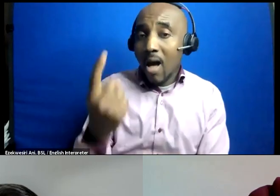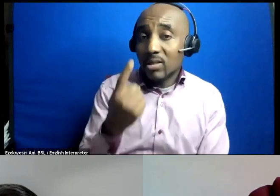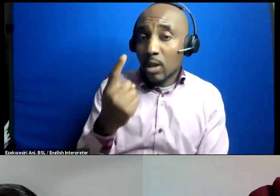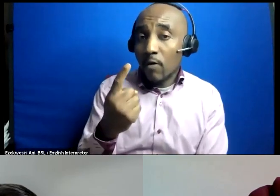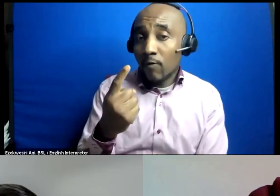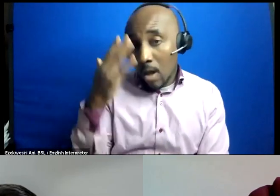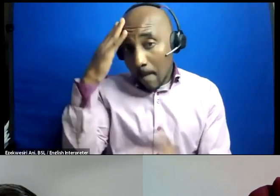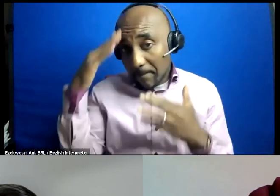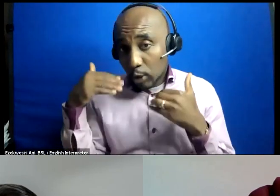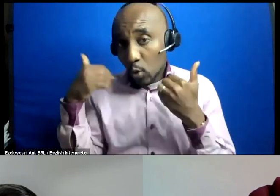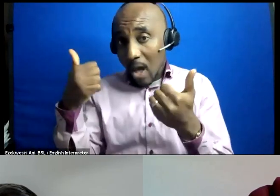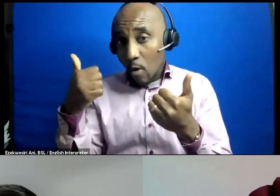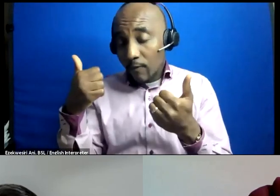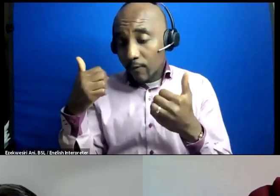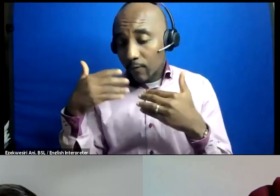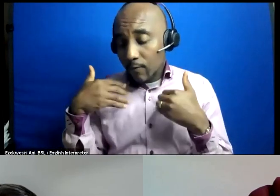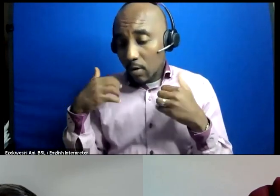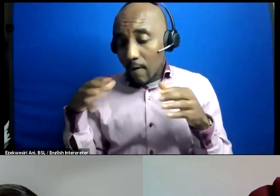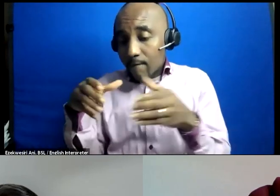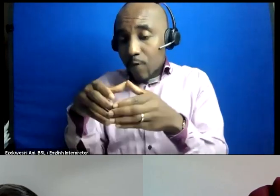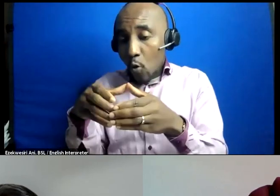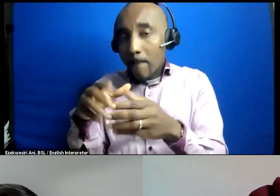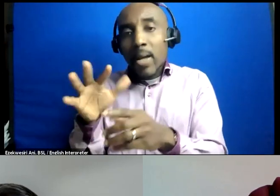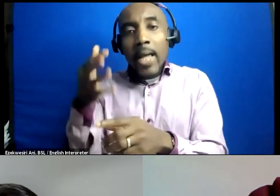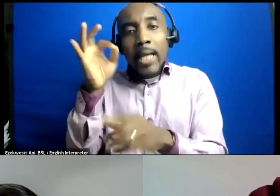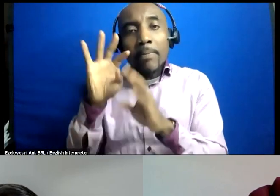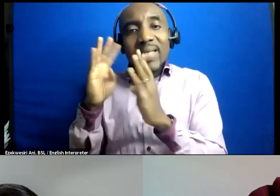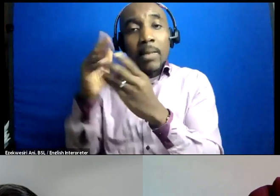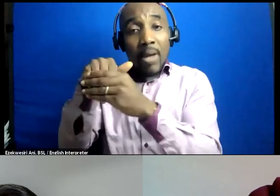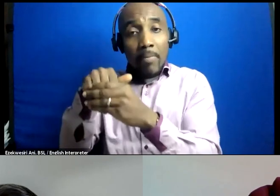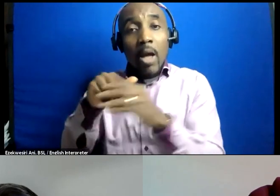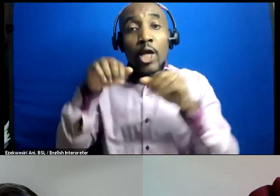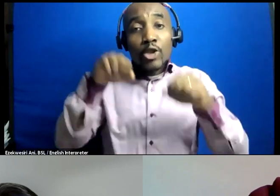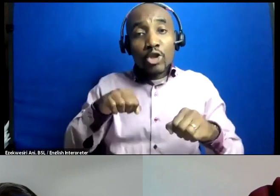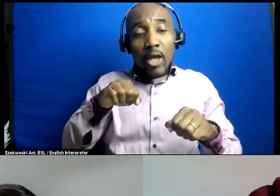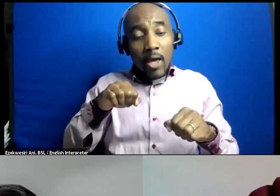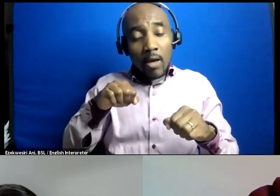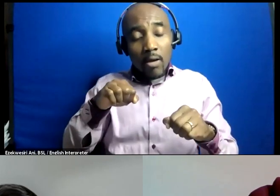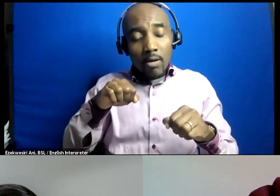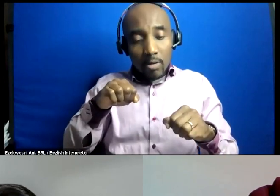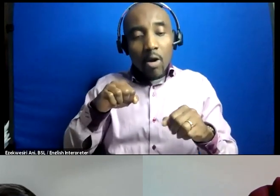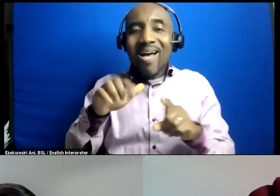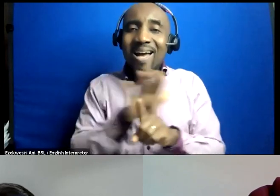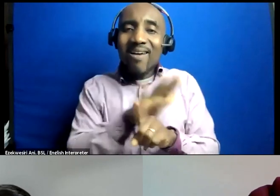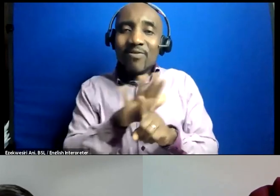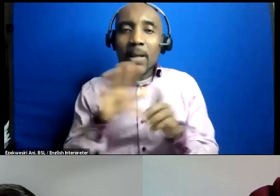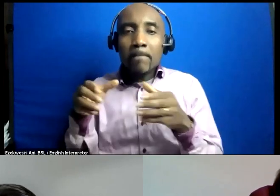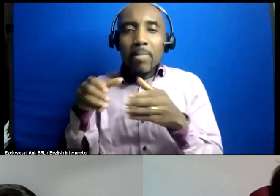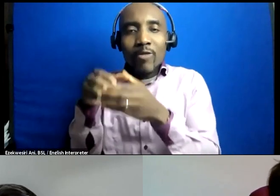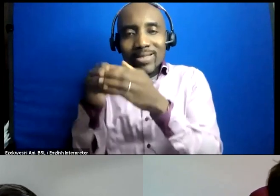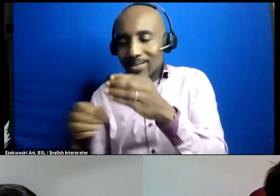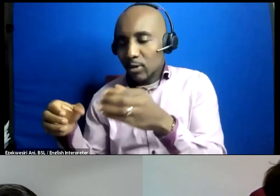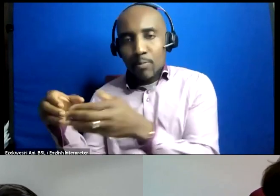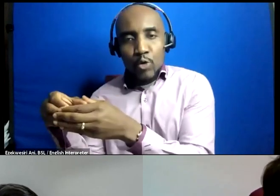is a Mental Health Forum committee member, and she is chair of the Ethnic Minority Subgroup. Anne, over to you. When you're done, come back to